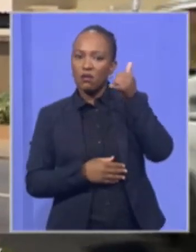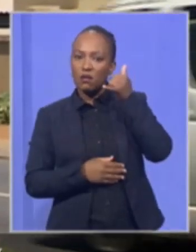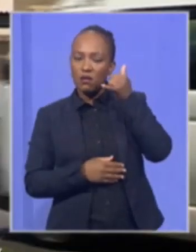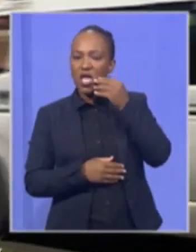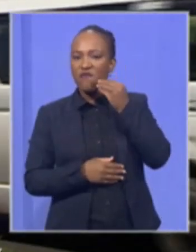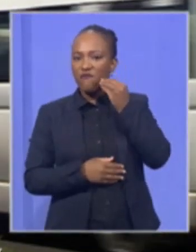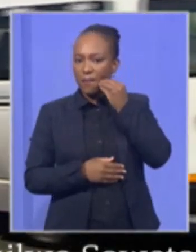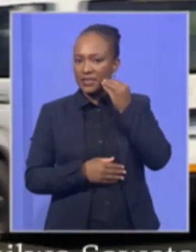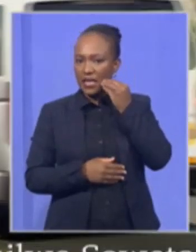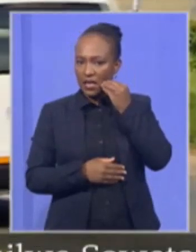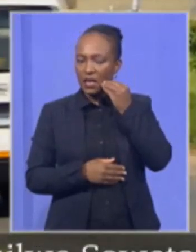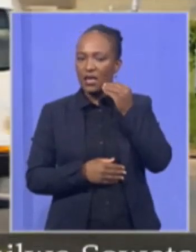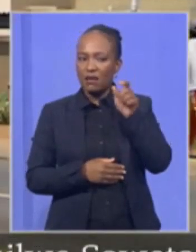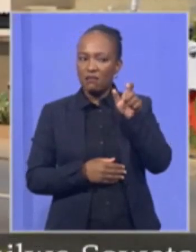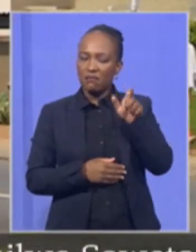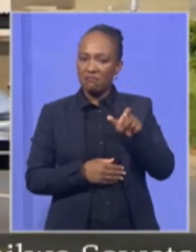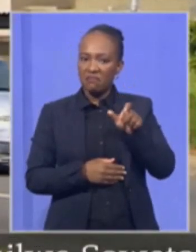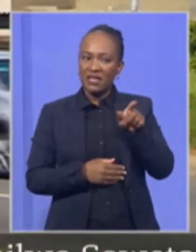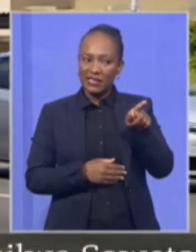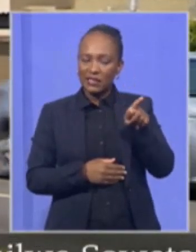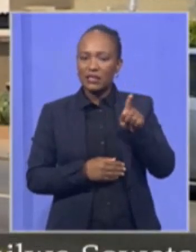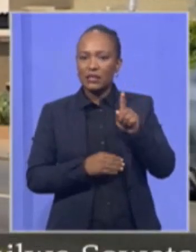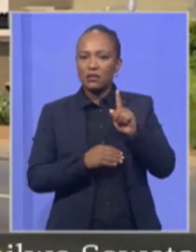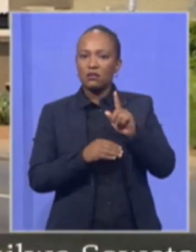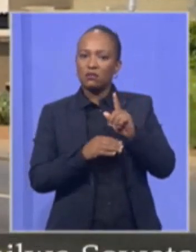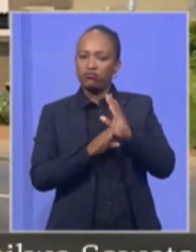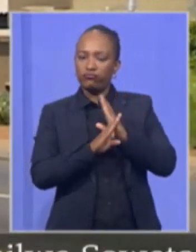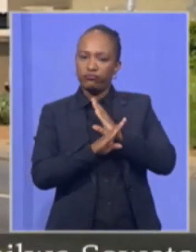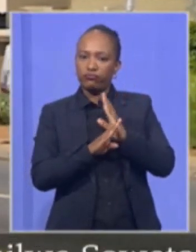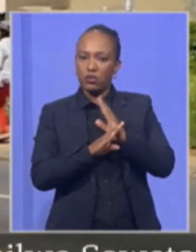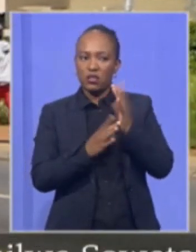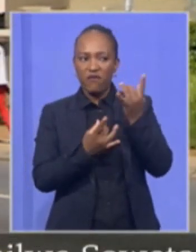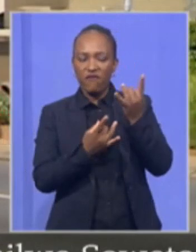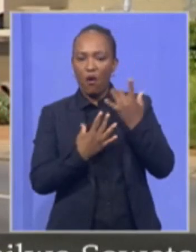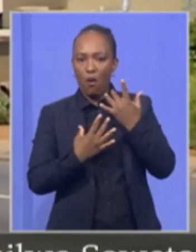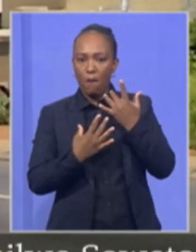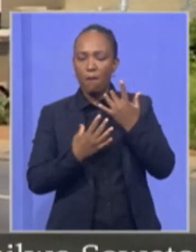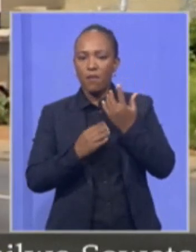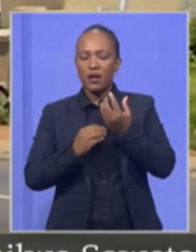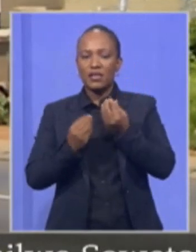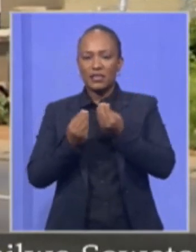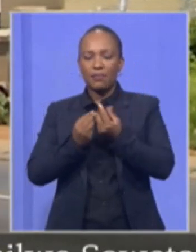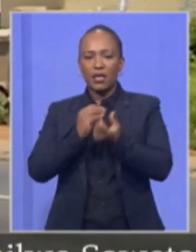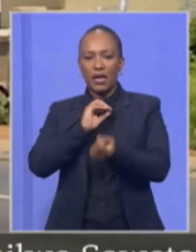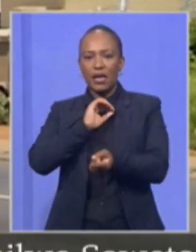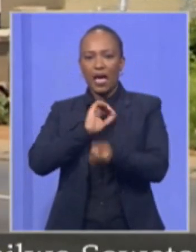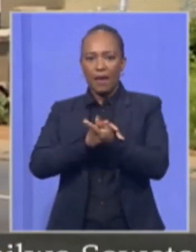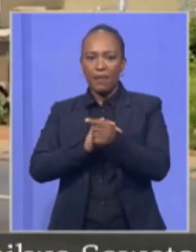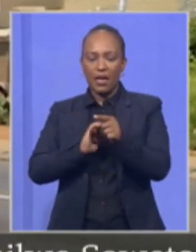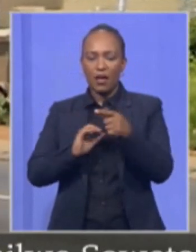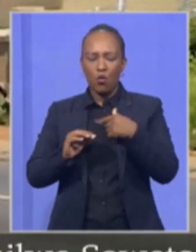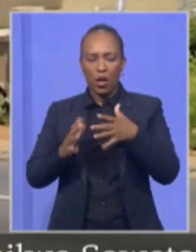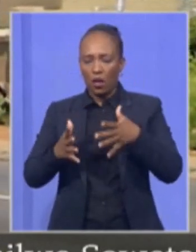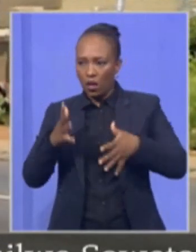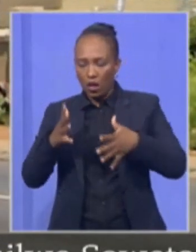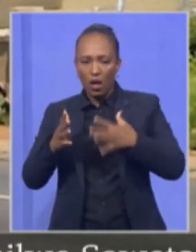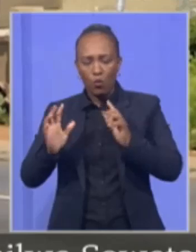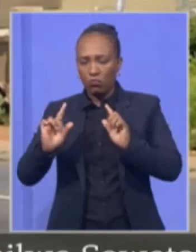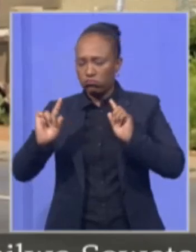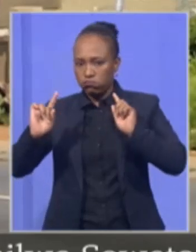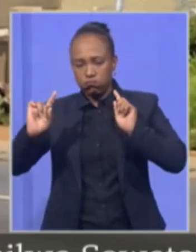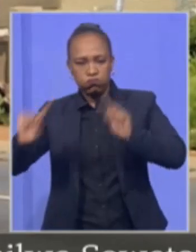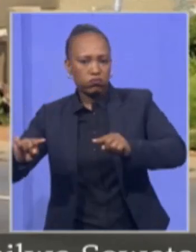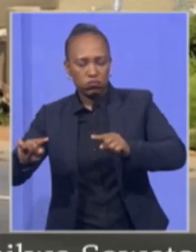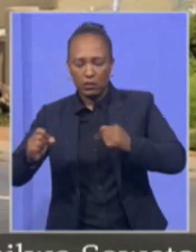intelligence informing us that something went down. Then we immediately ran there,